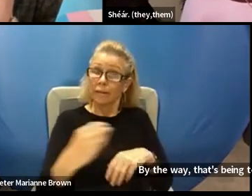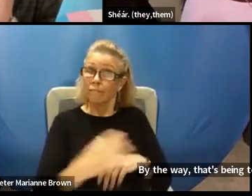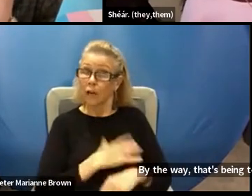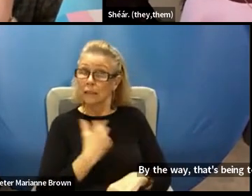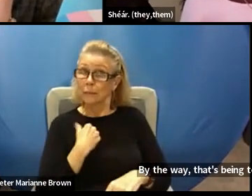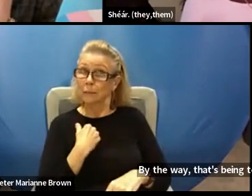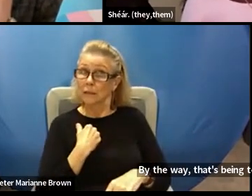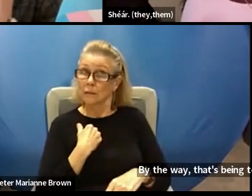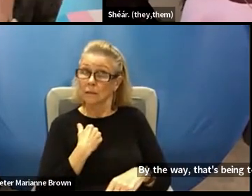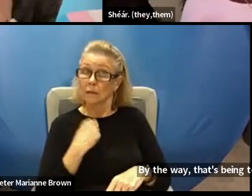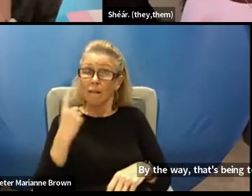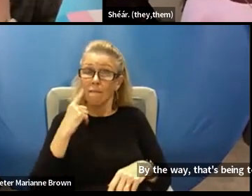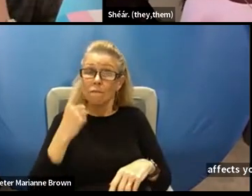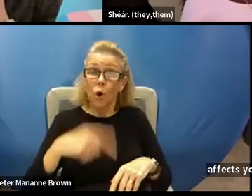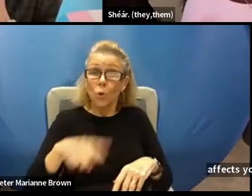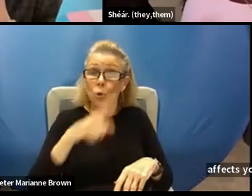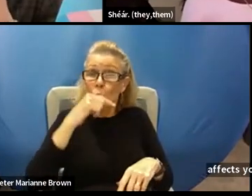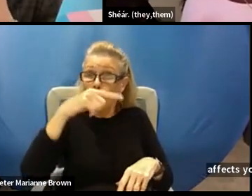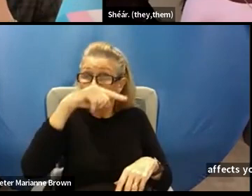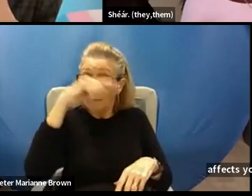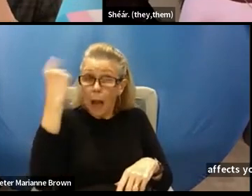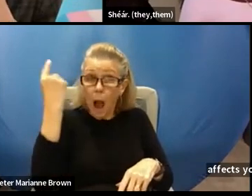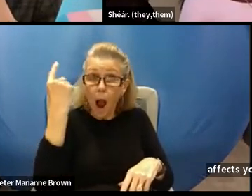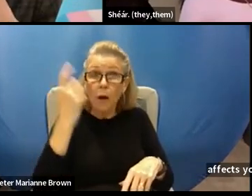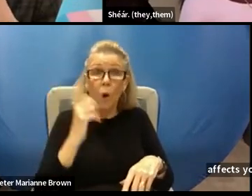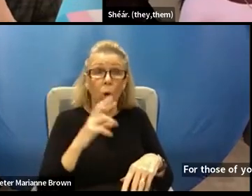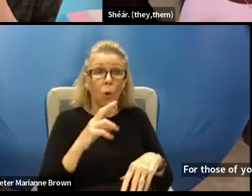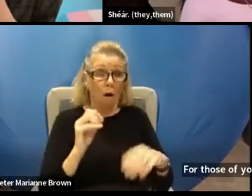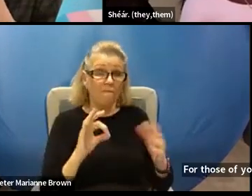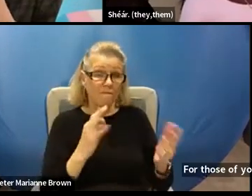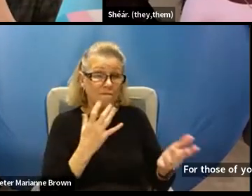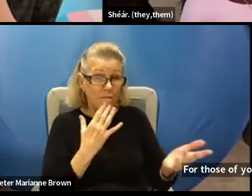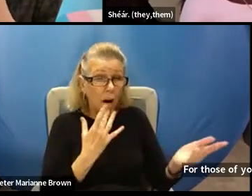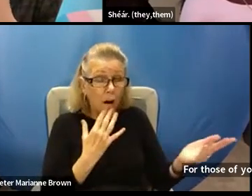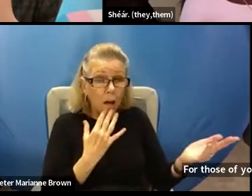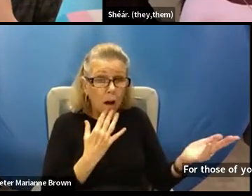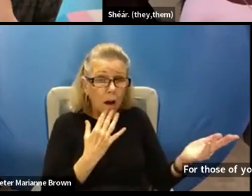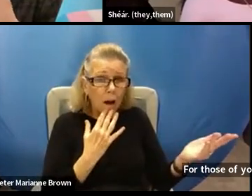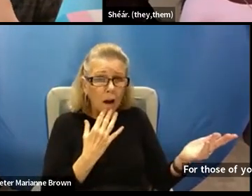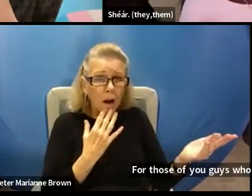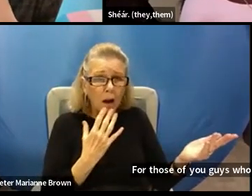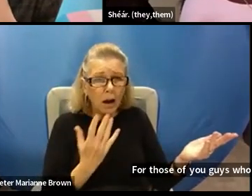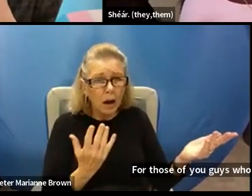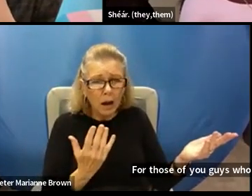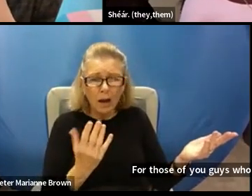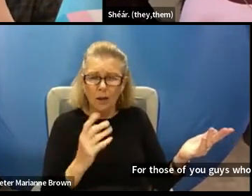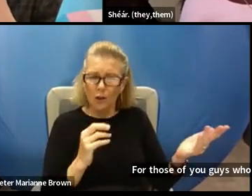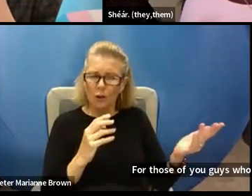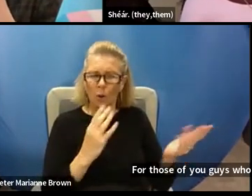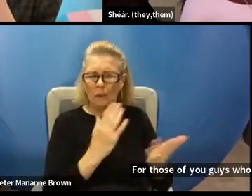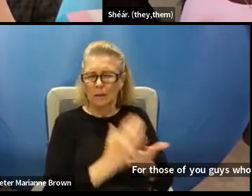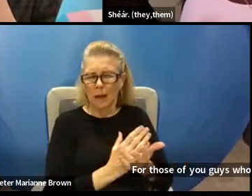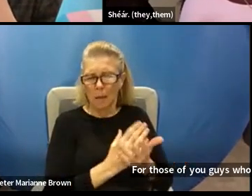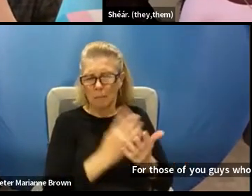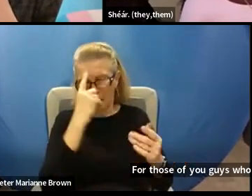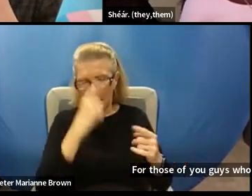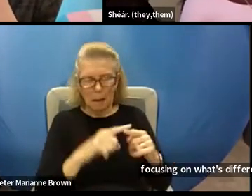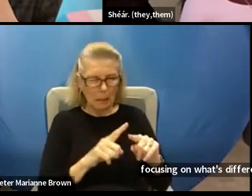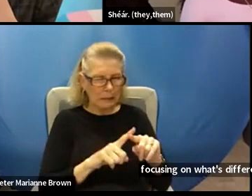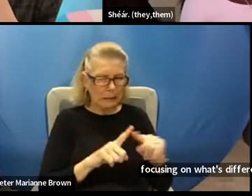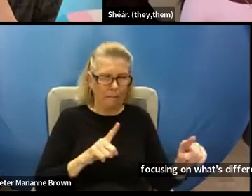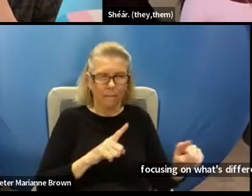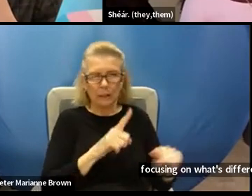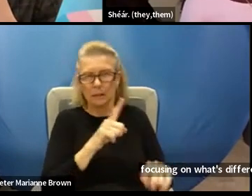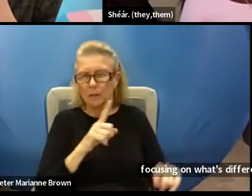For those of you guys who are Black and or of color, stop focusing on what's different between you and I. Understand voter